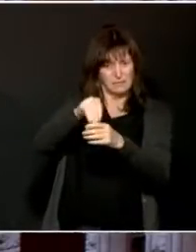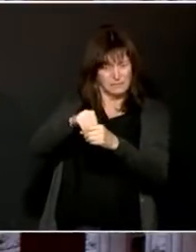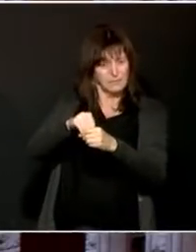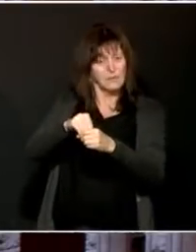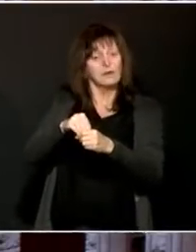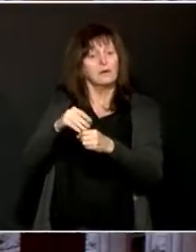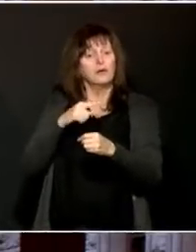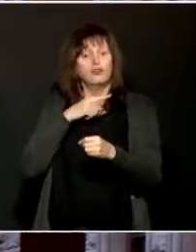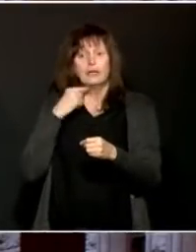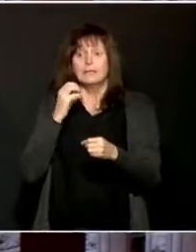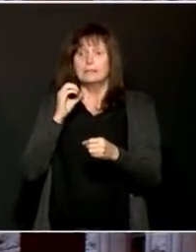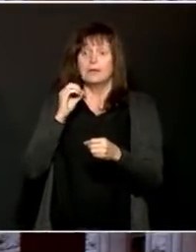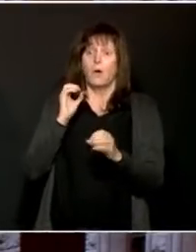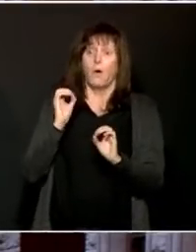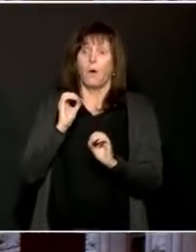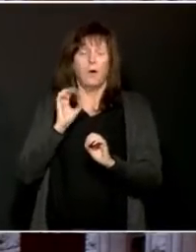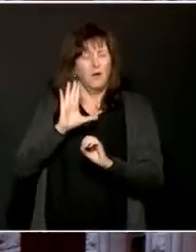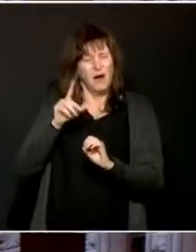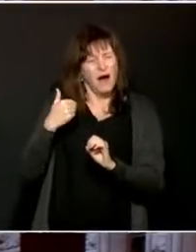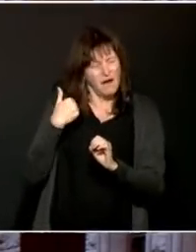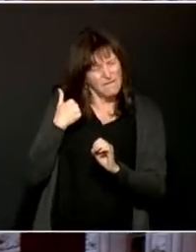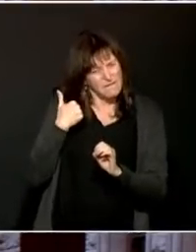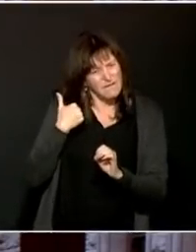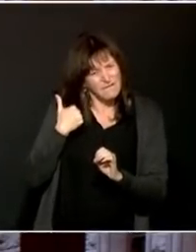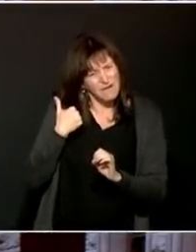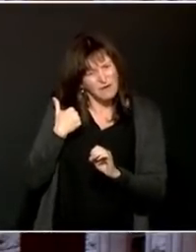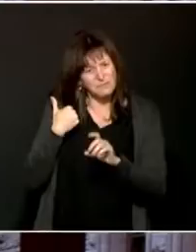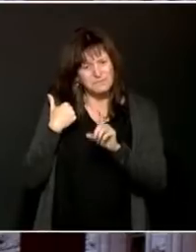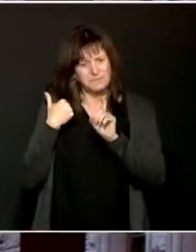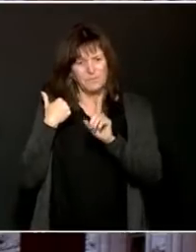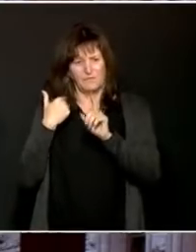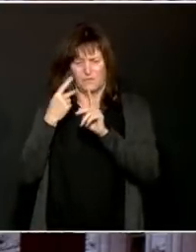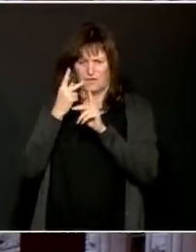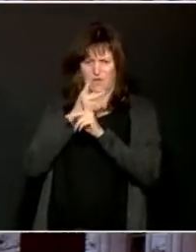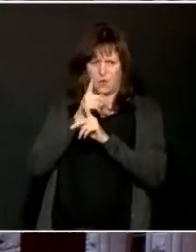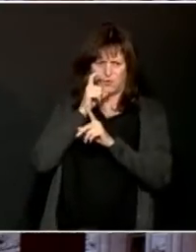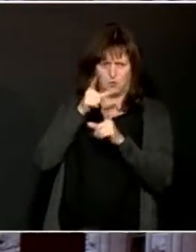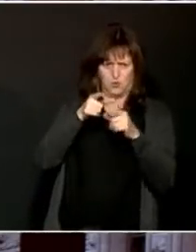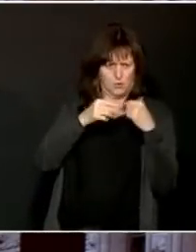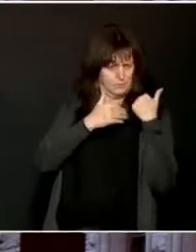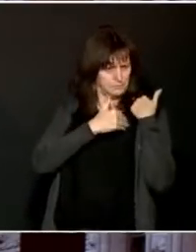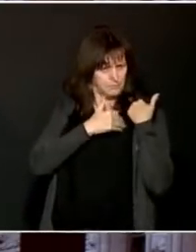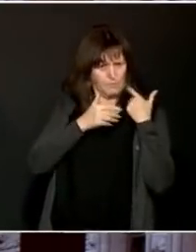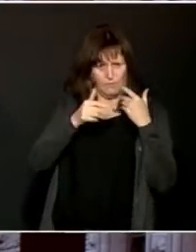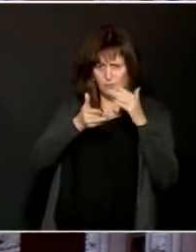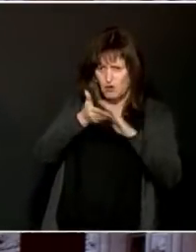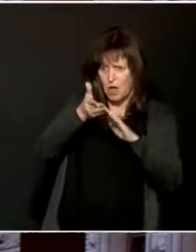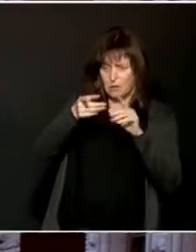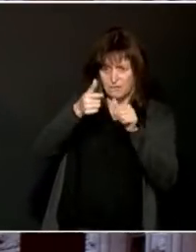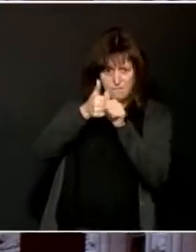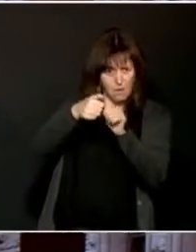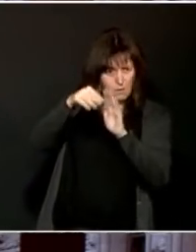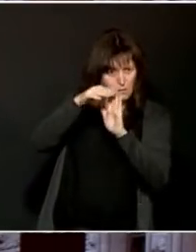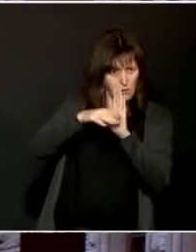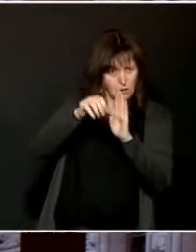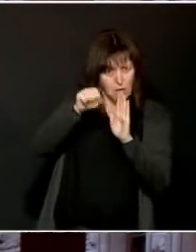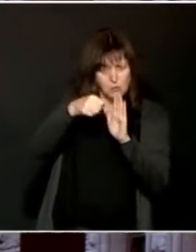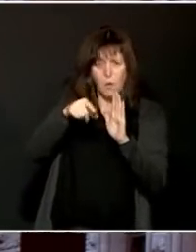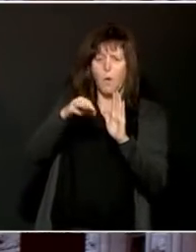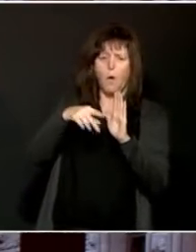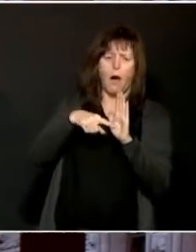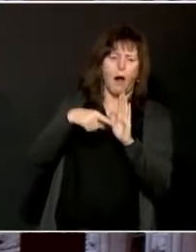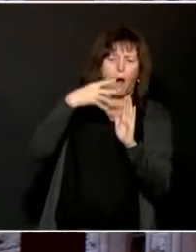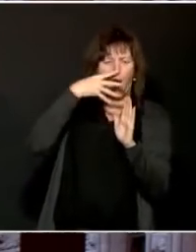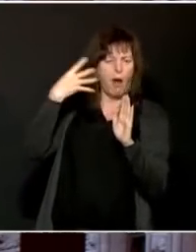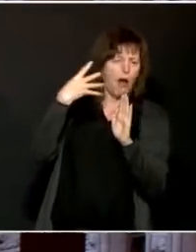the situation of whoever's running a venue or dealing with it. Are they adhering to the rules, or are they not adhering to them? Is there the 6-foot